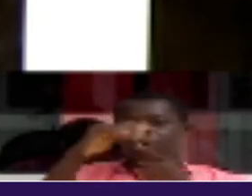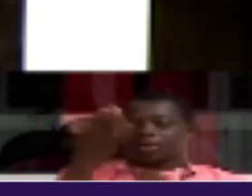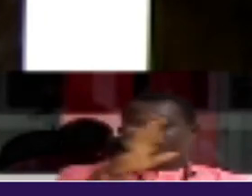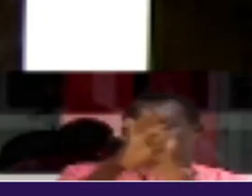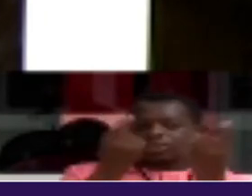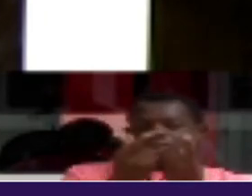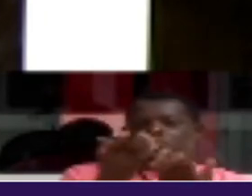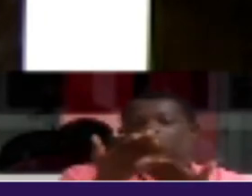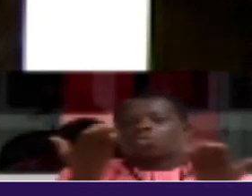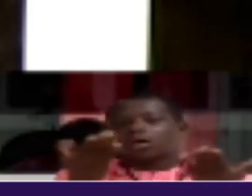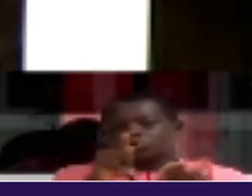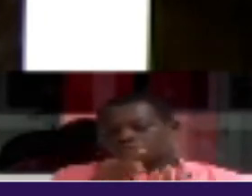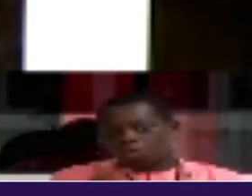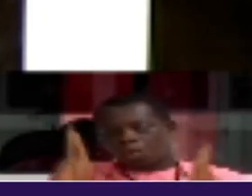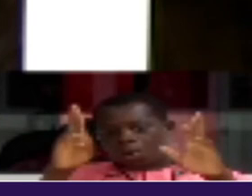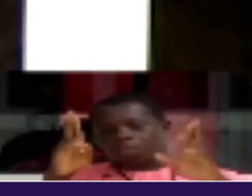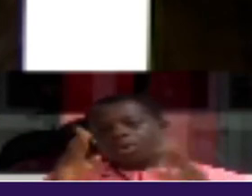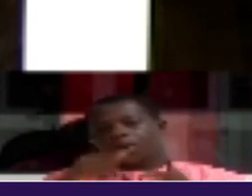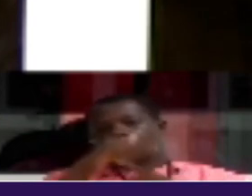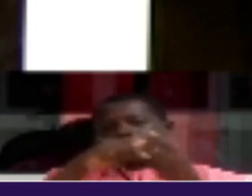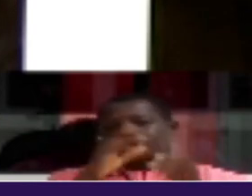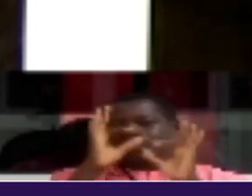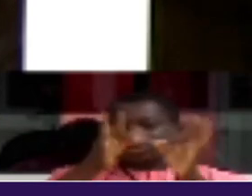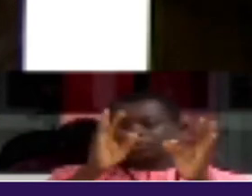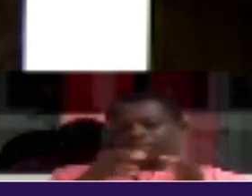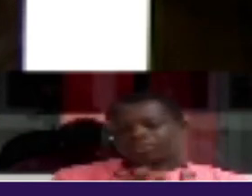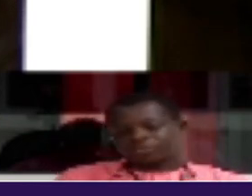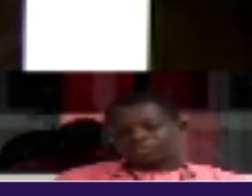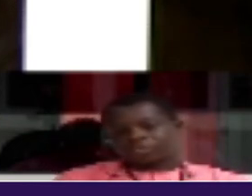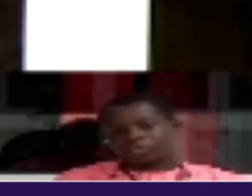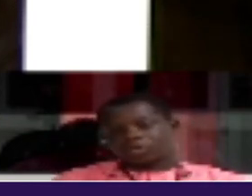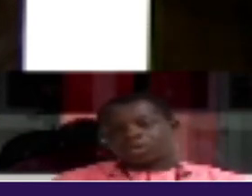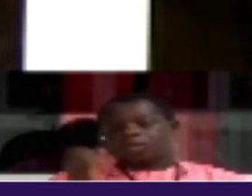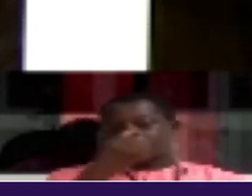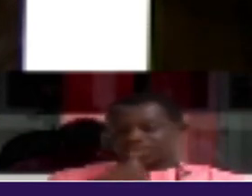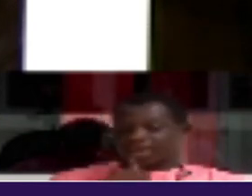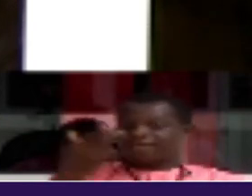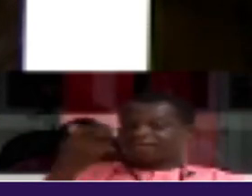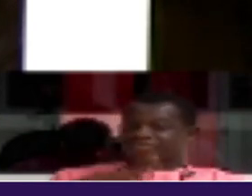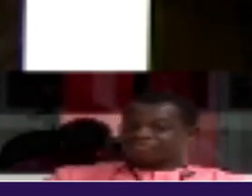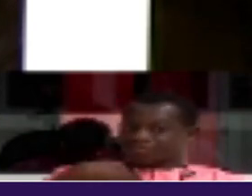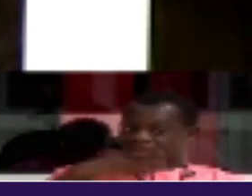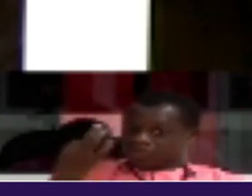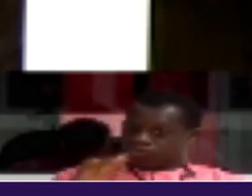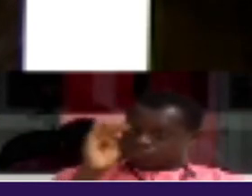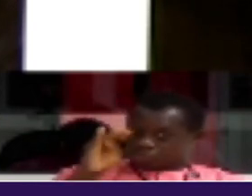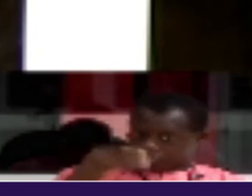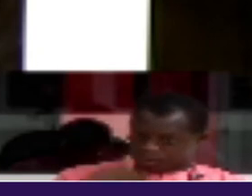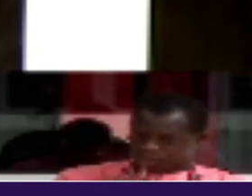briefing on this occasion? No, because I feel if you should call me, you should have tell me something.